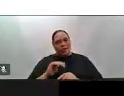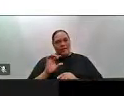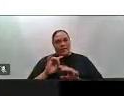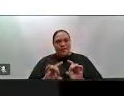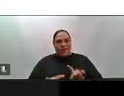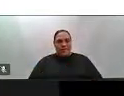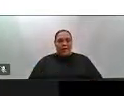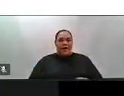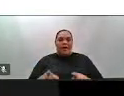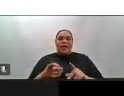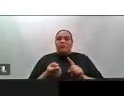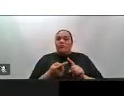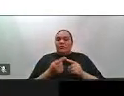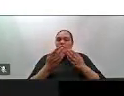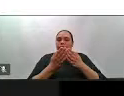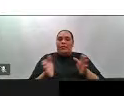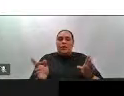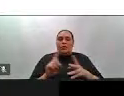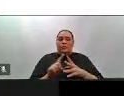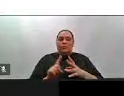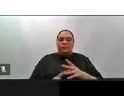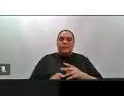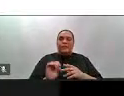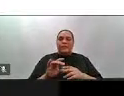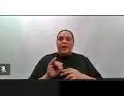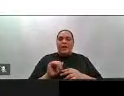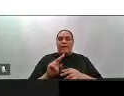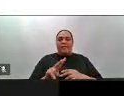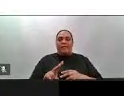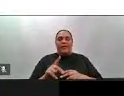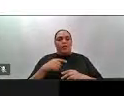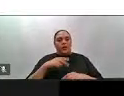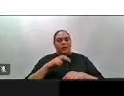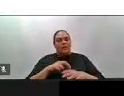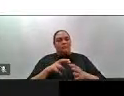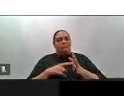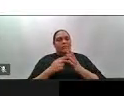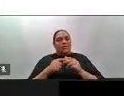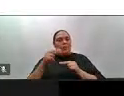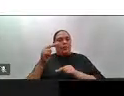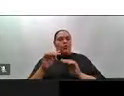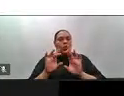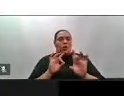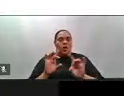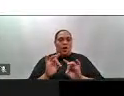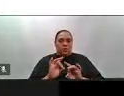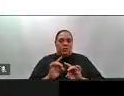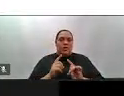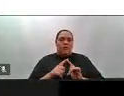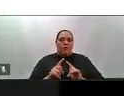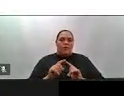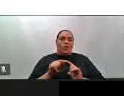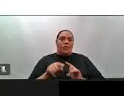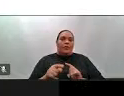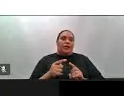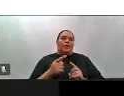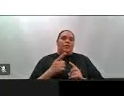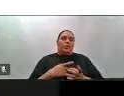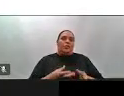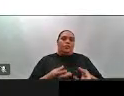these are the kind of broad sweeps of which we consider in terms of the shortlisting of applications